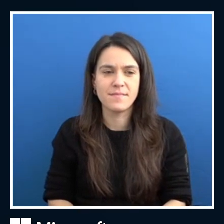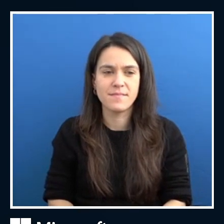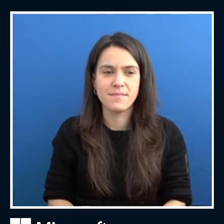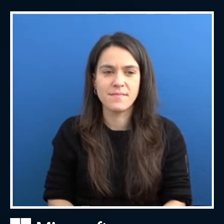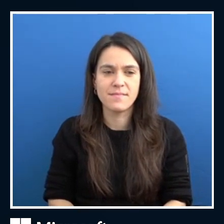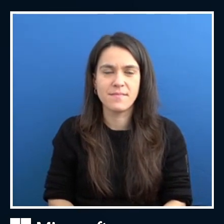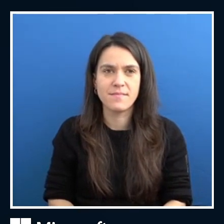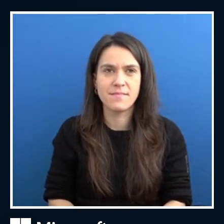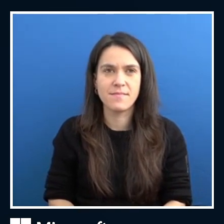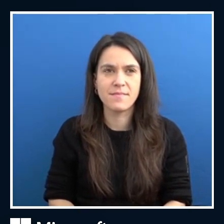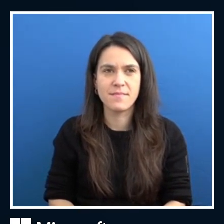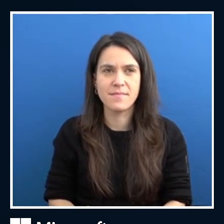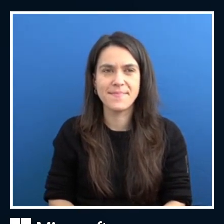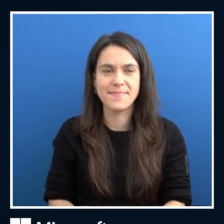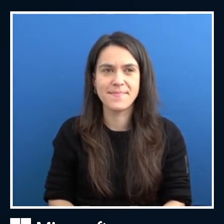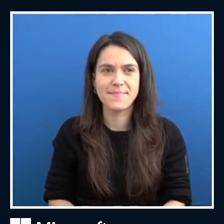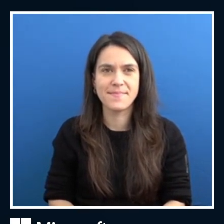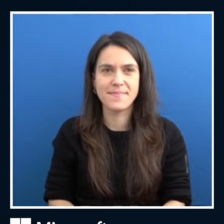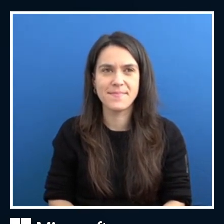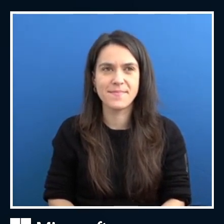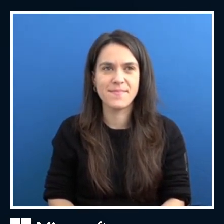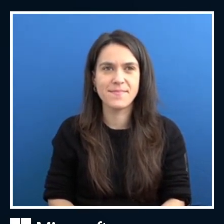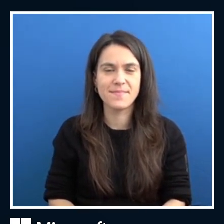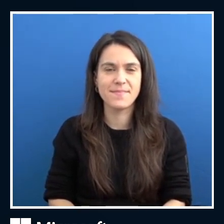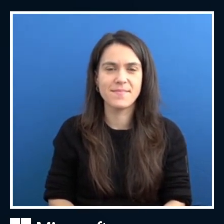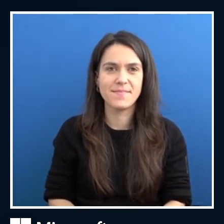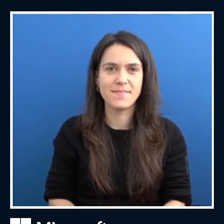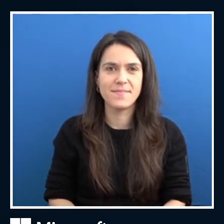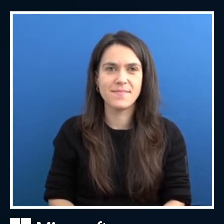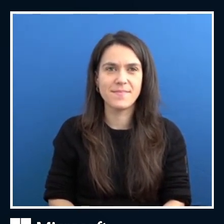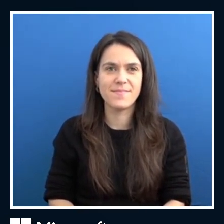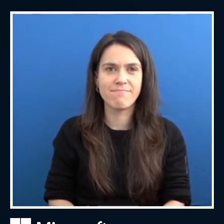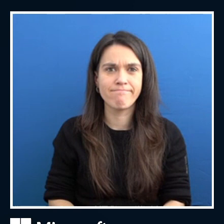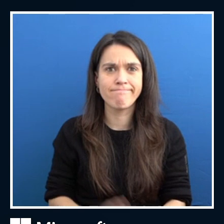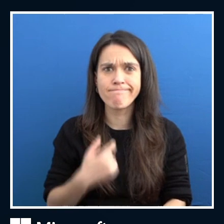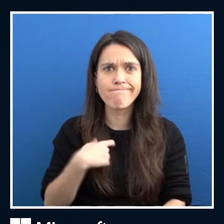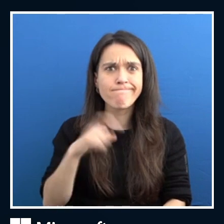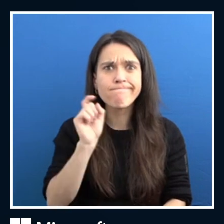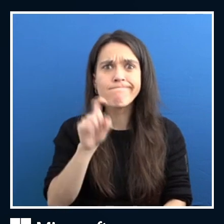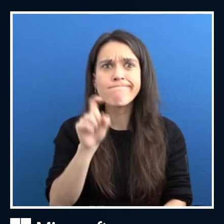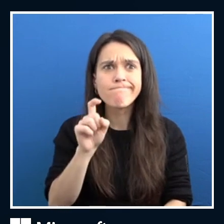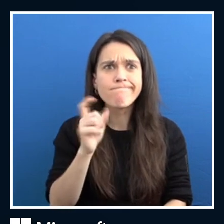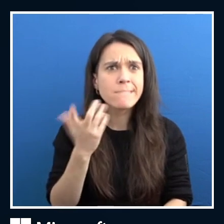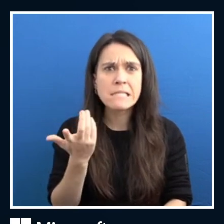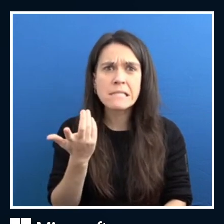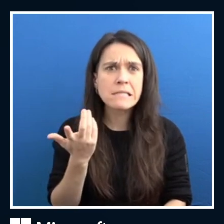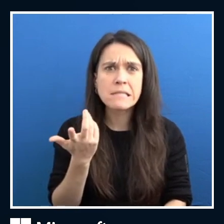and I think my Visual Studio project is not running anymore. It is.